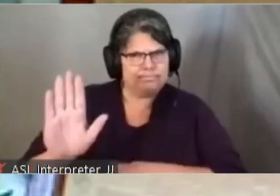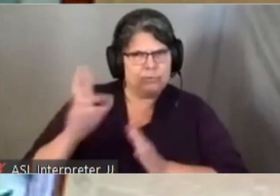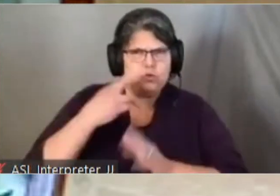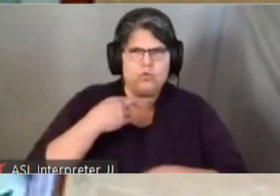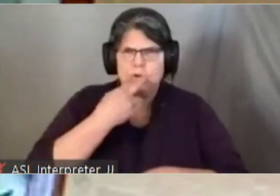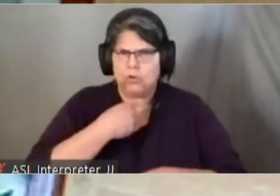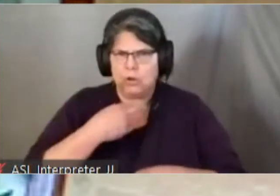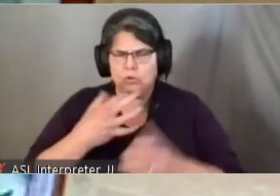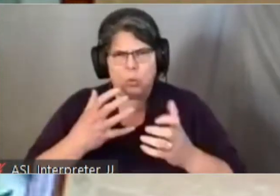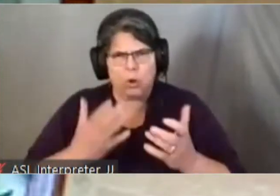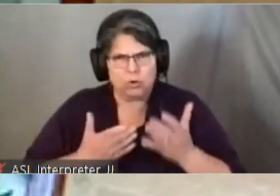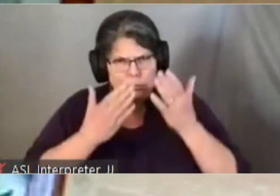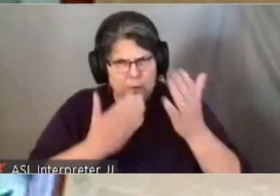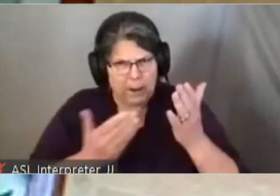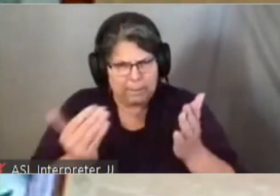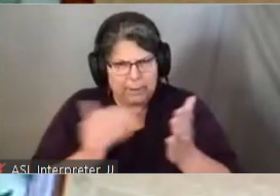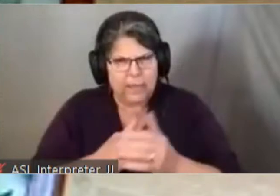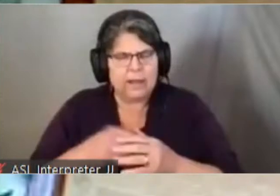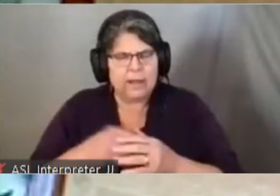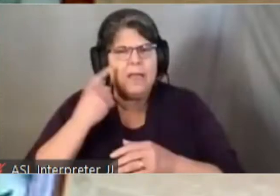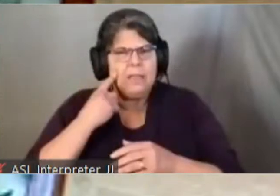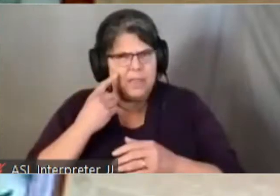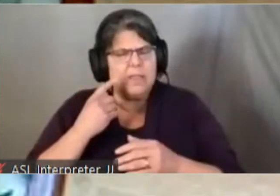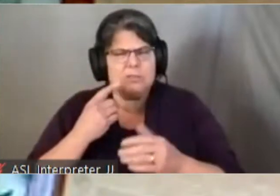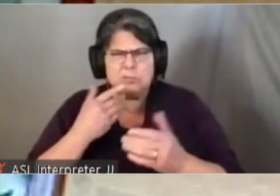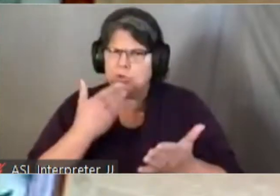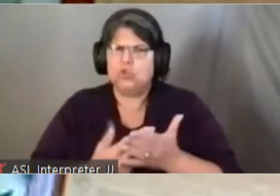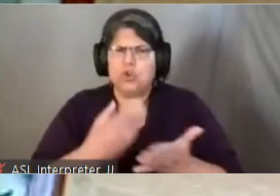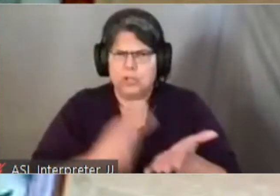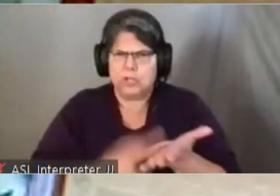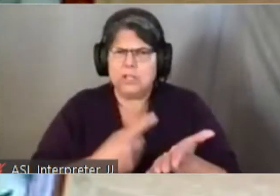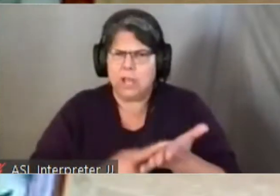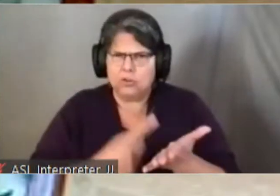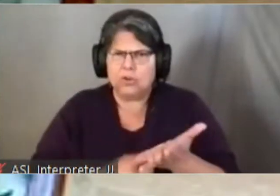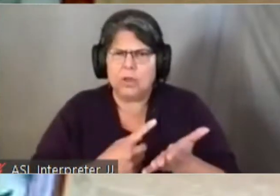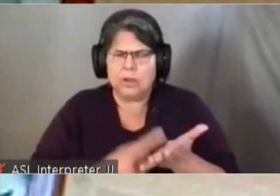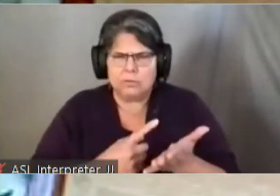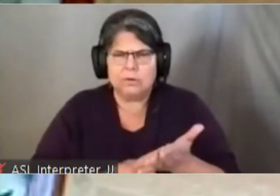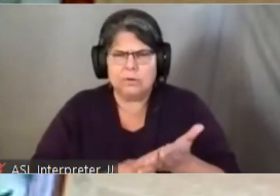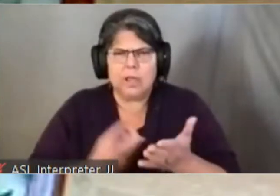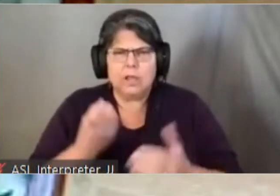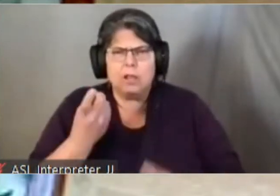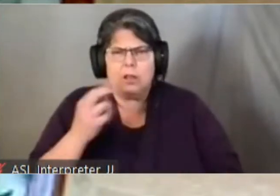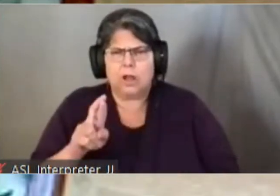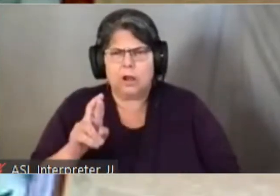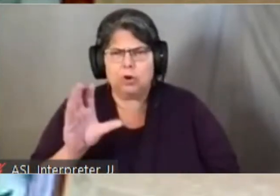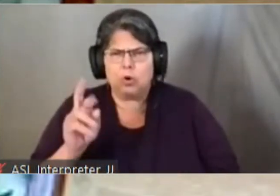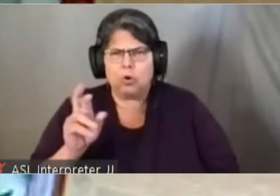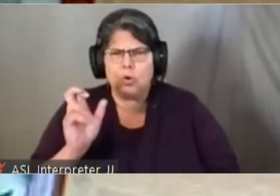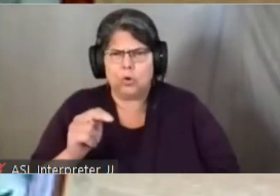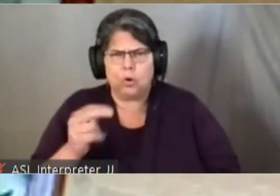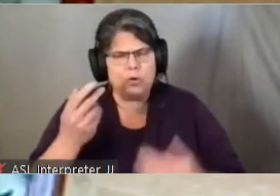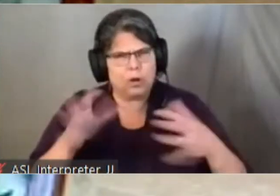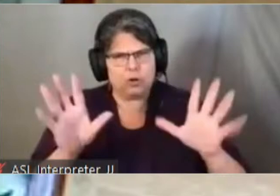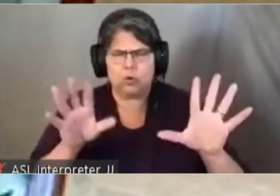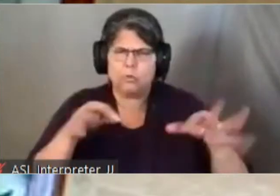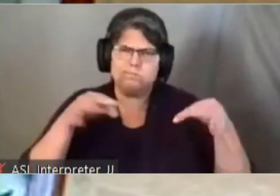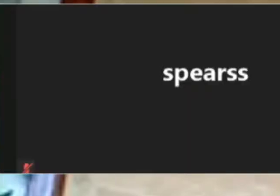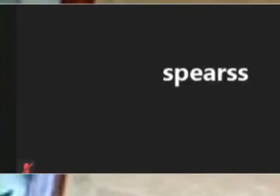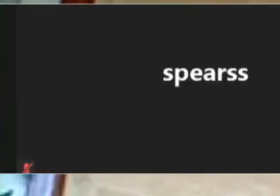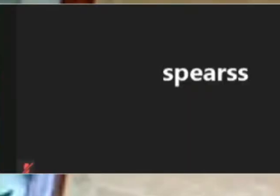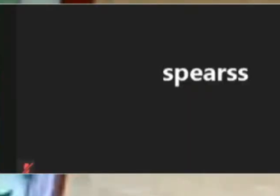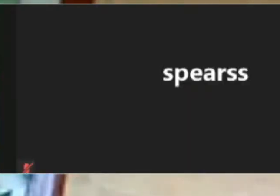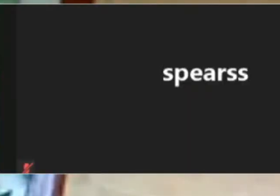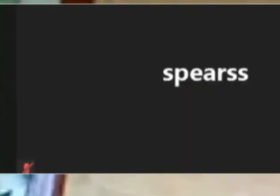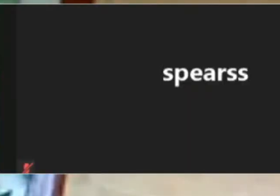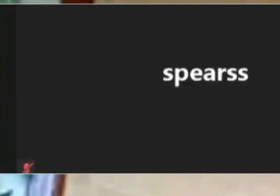just bring this up again. I think there's been a good discussion, and certainly Dr. Coren has given you information on what had